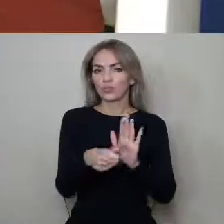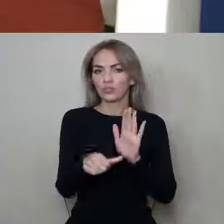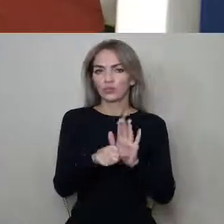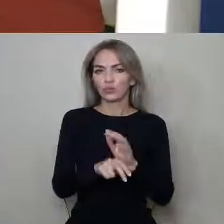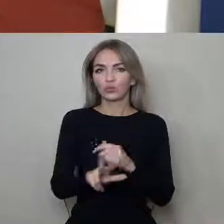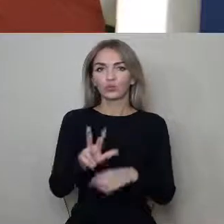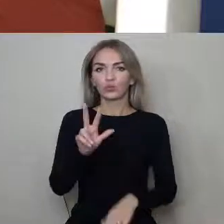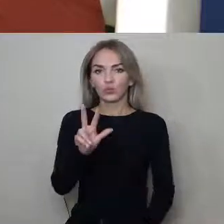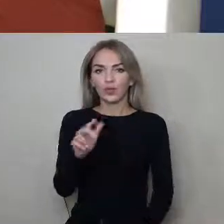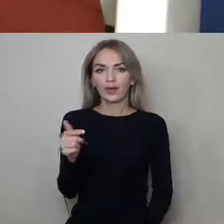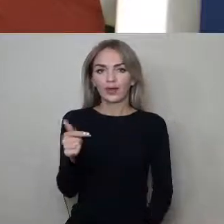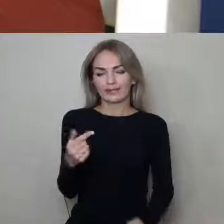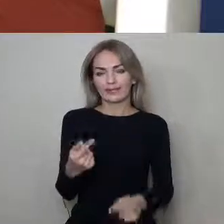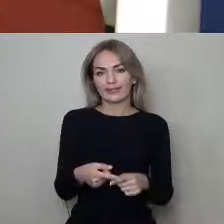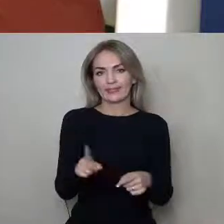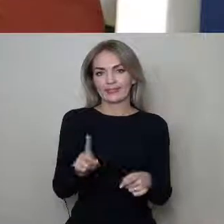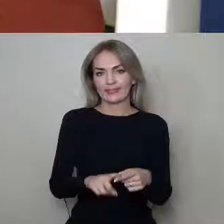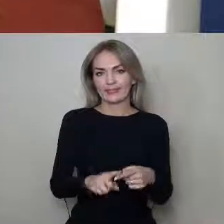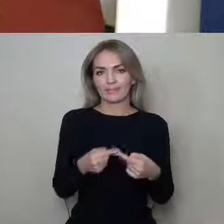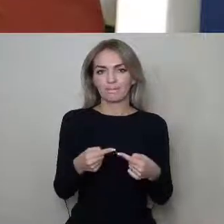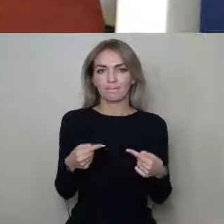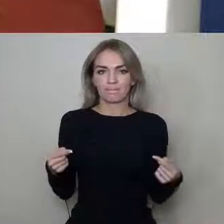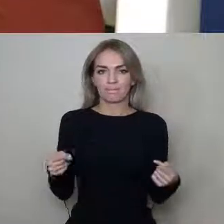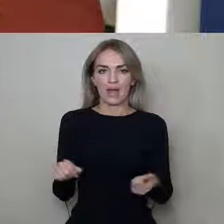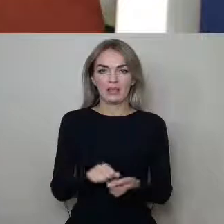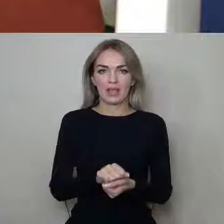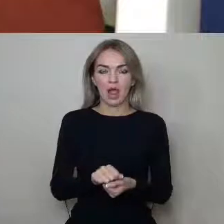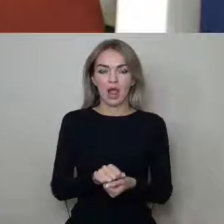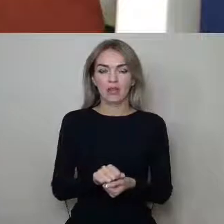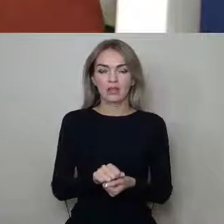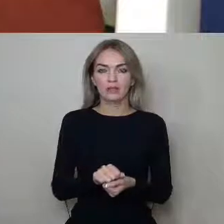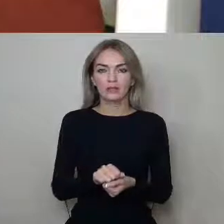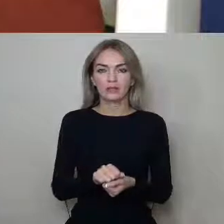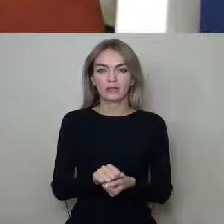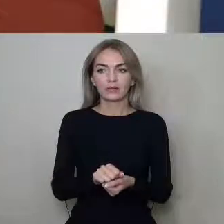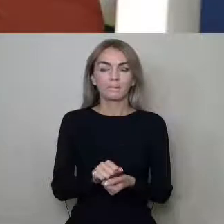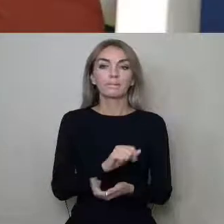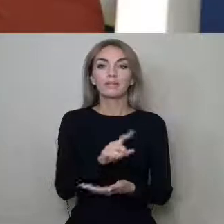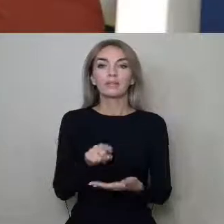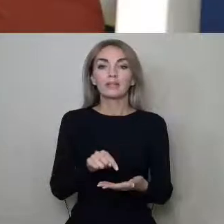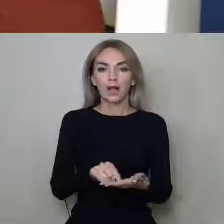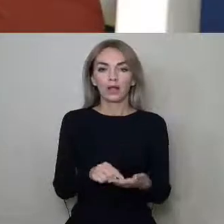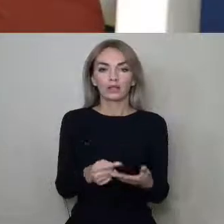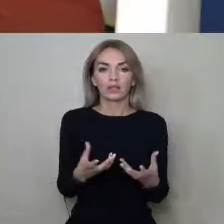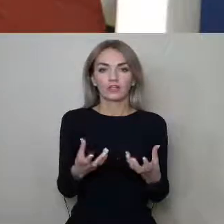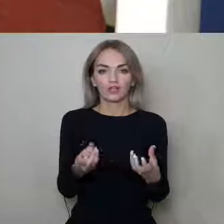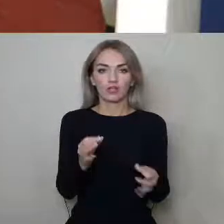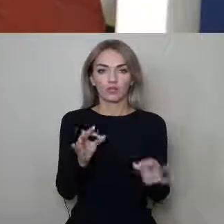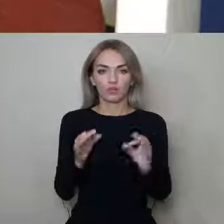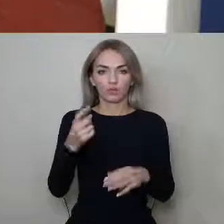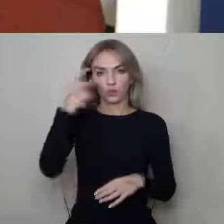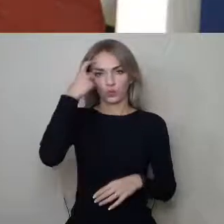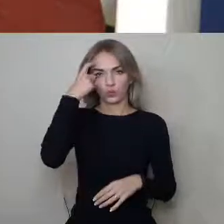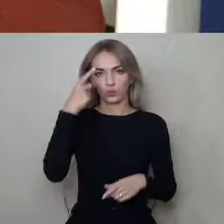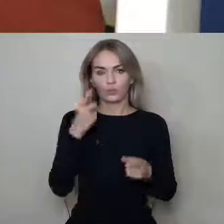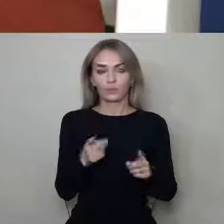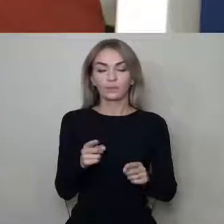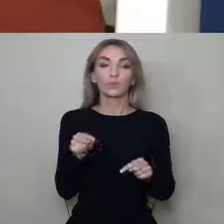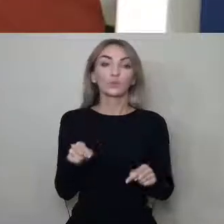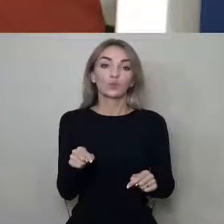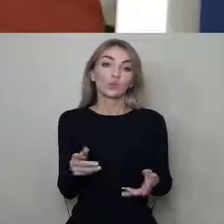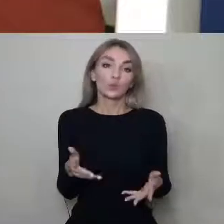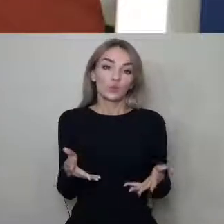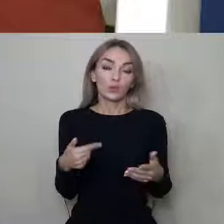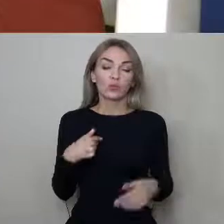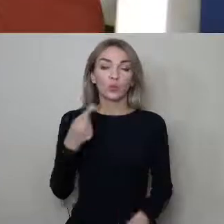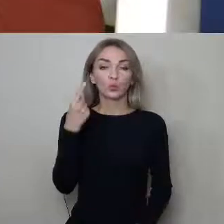to face administrative liability and are going to produce the items worth less